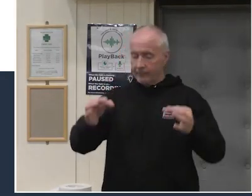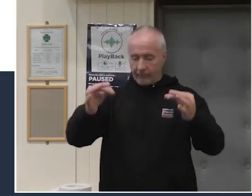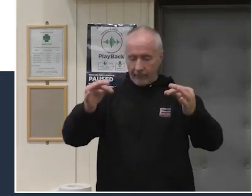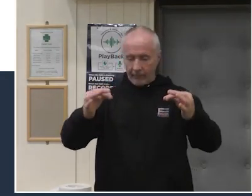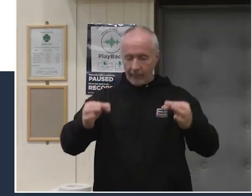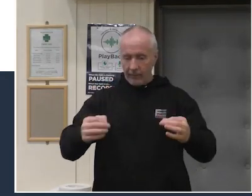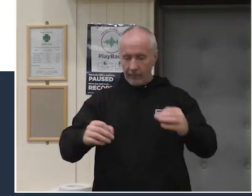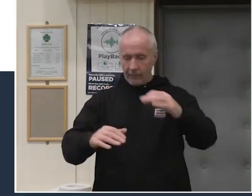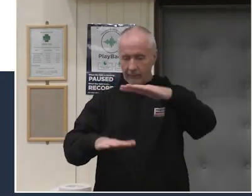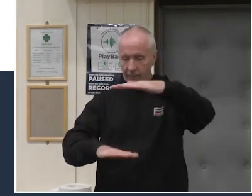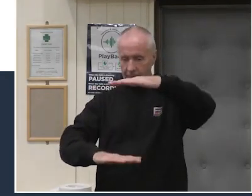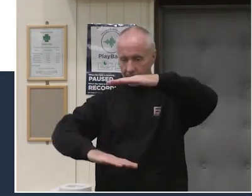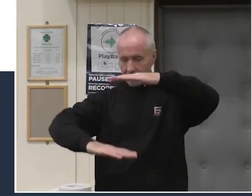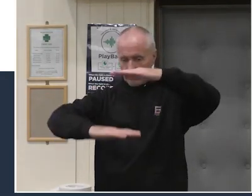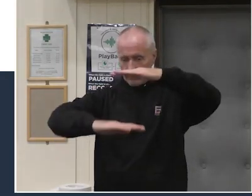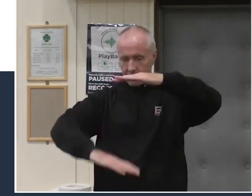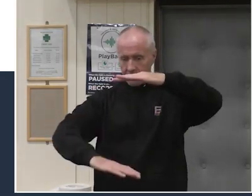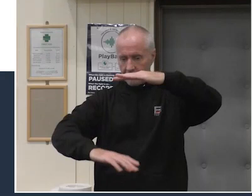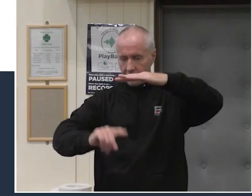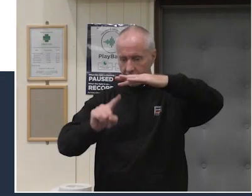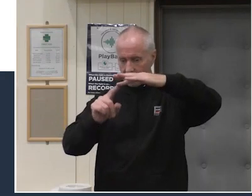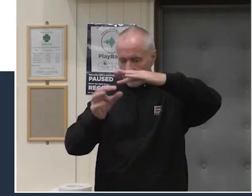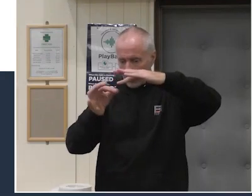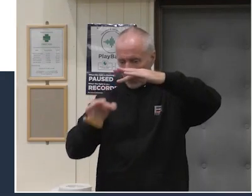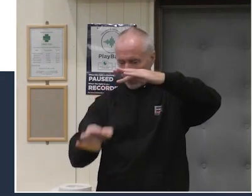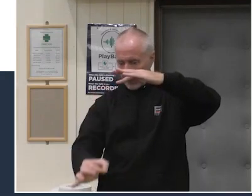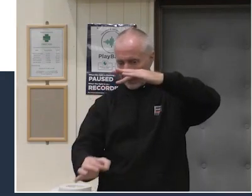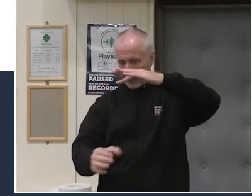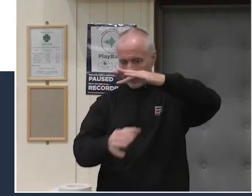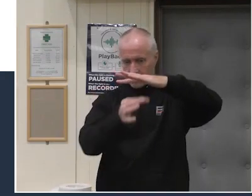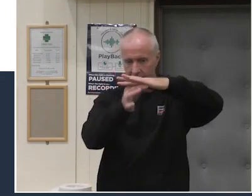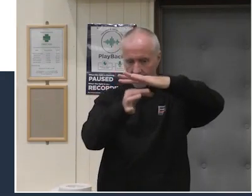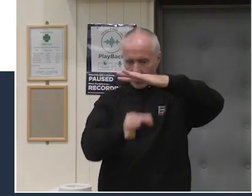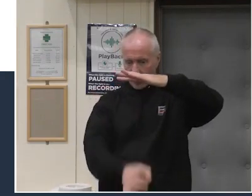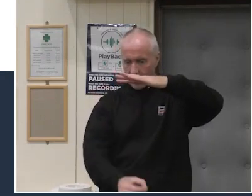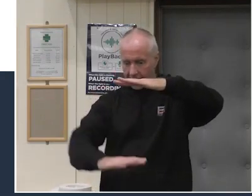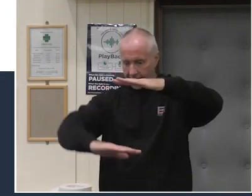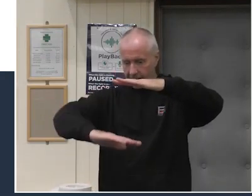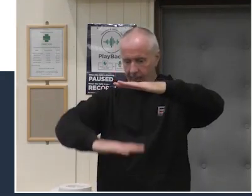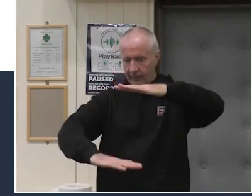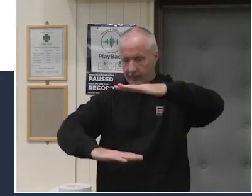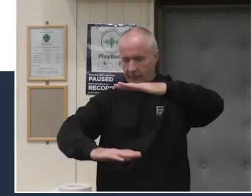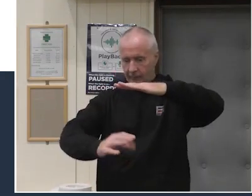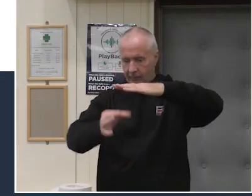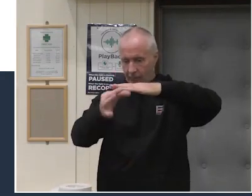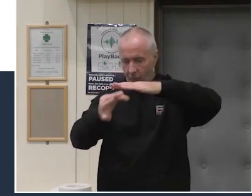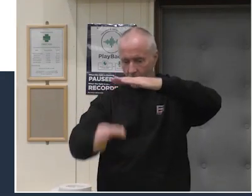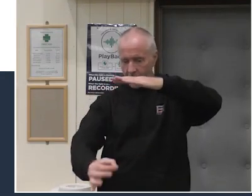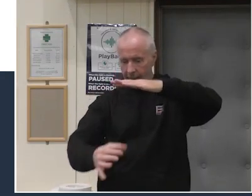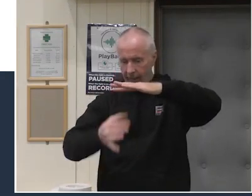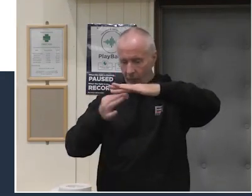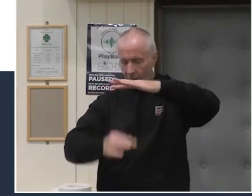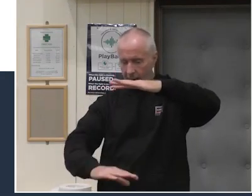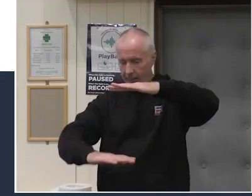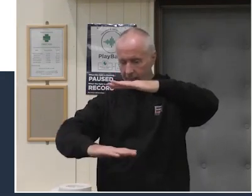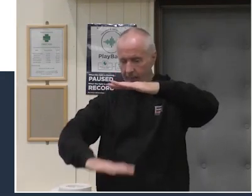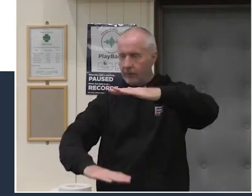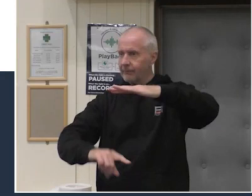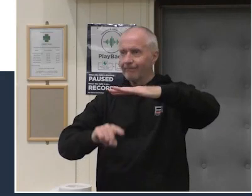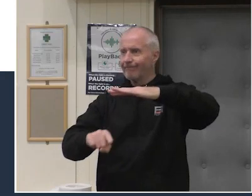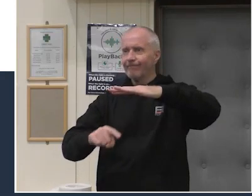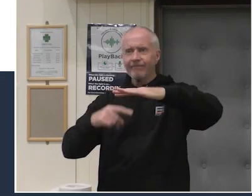Again, connecting this all up with wires is not going to sing. It's not going to give us